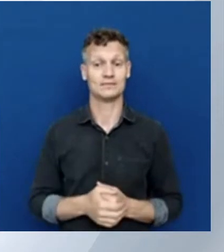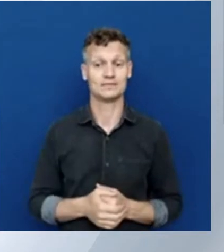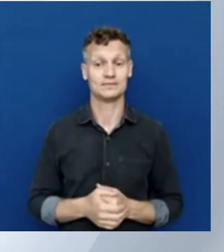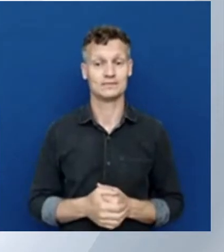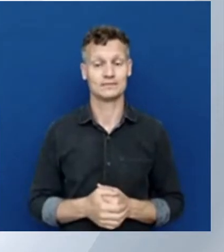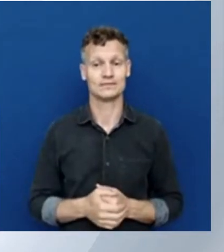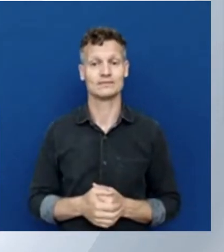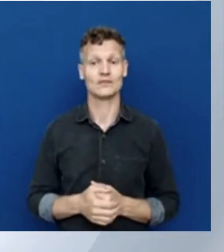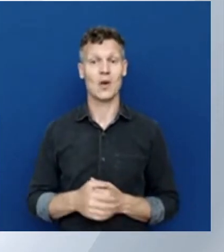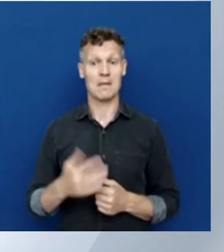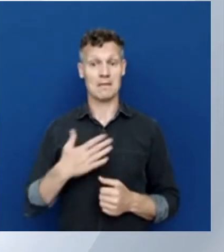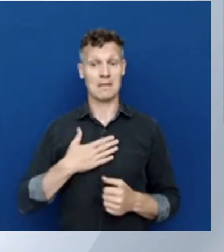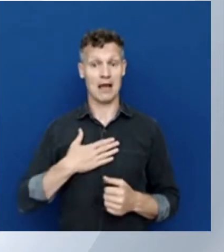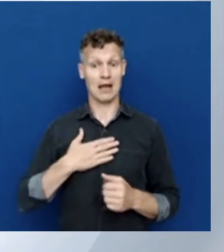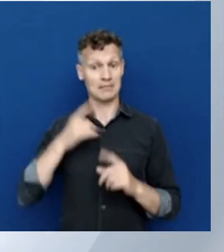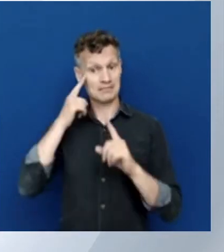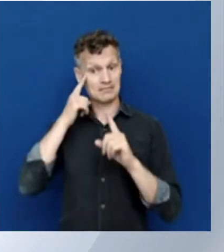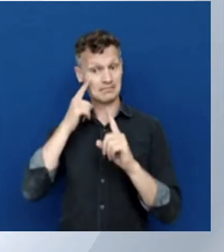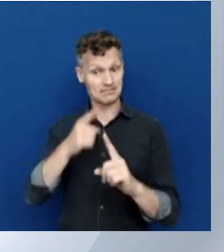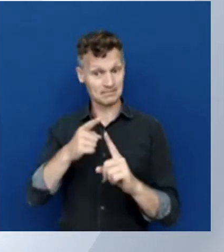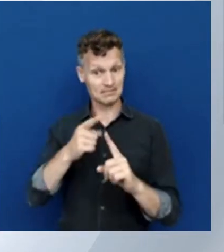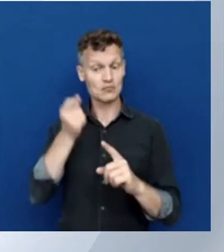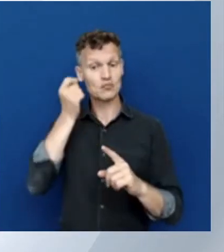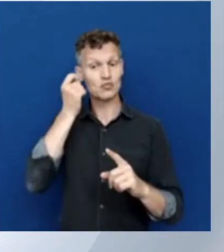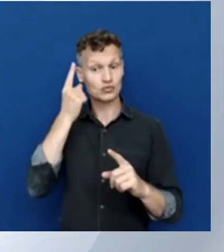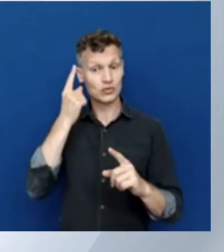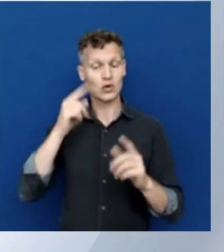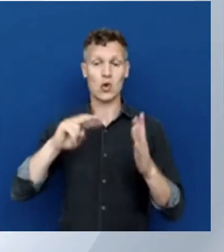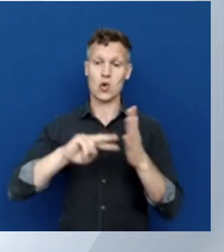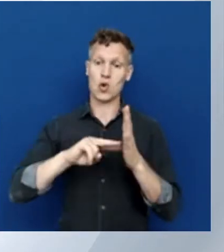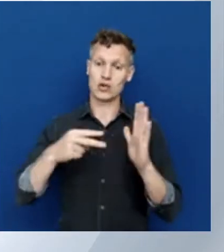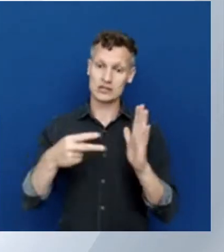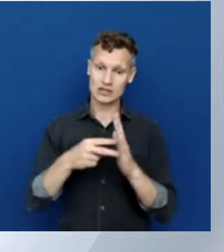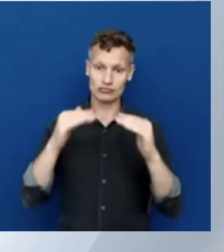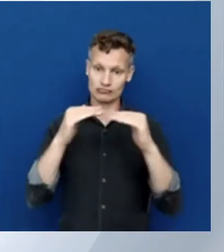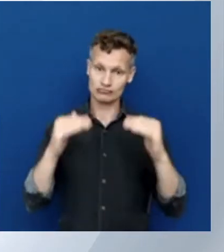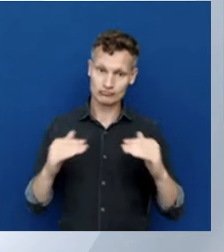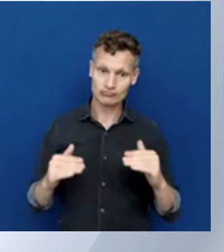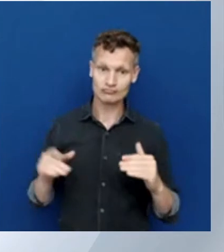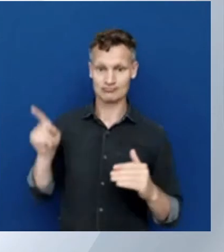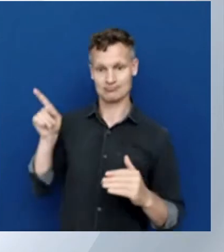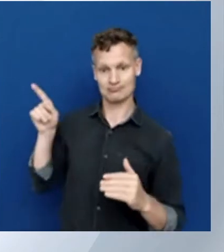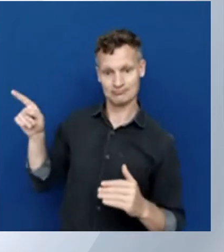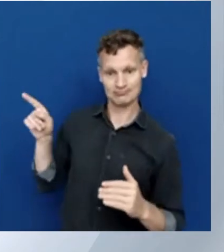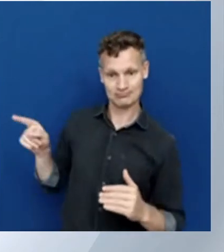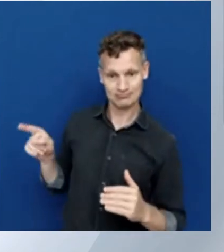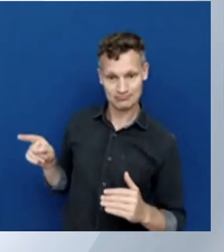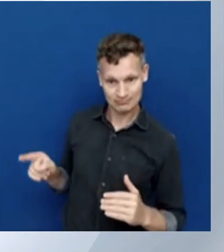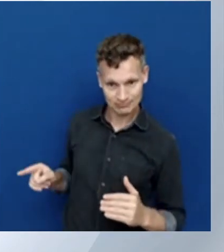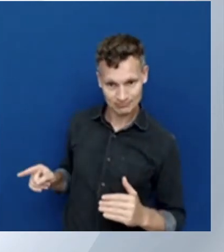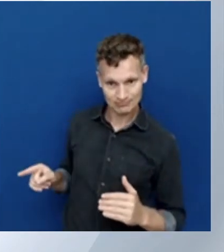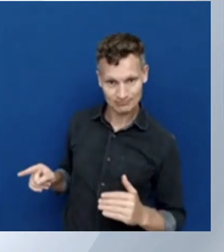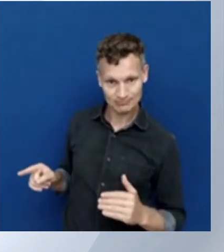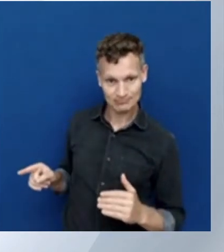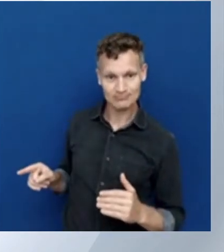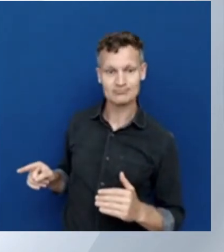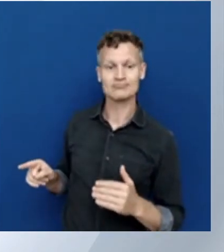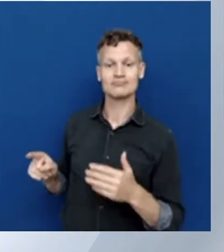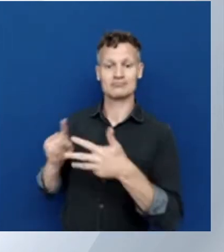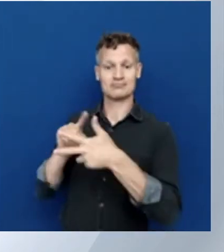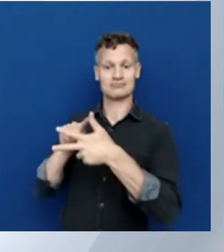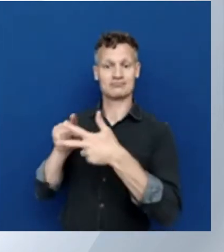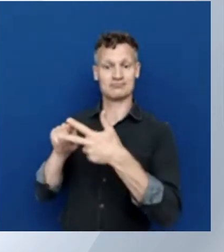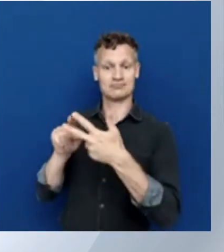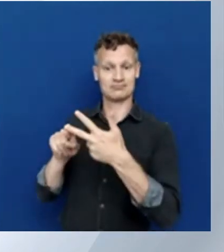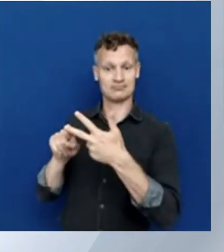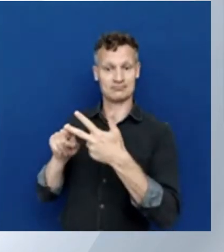Ikigai. Understand your organization's unique accessibility motivators, set achievable interim milestones,